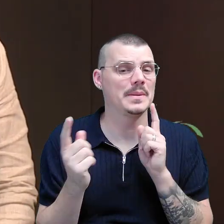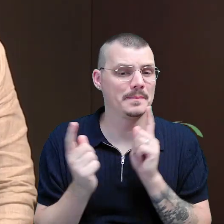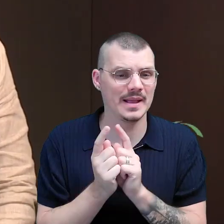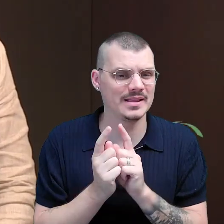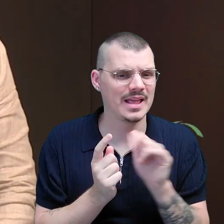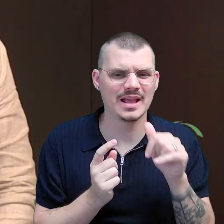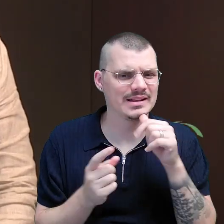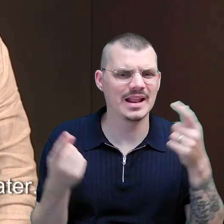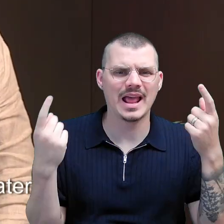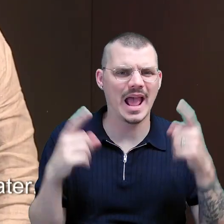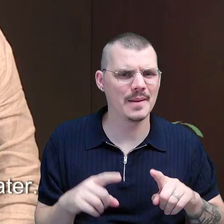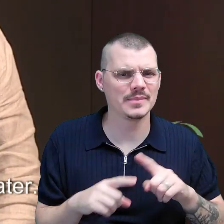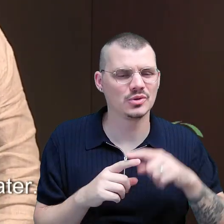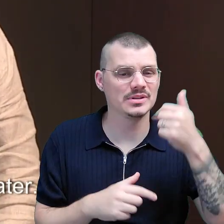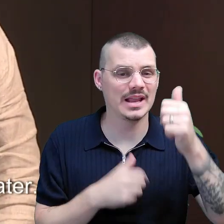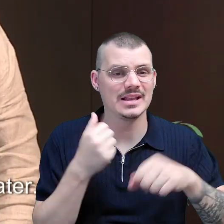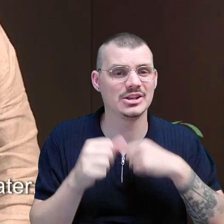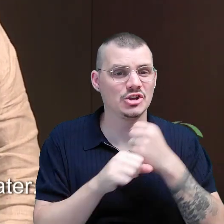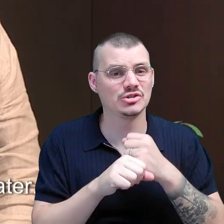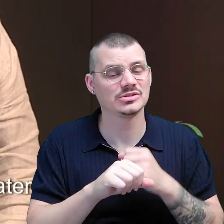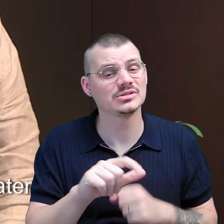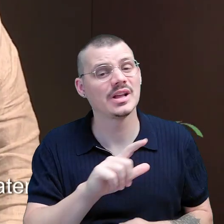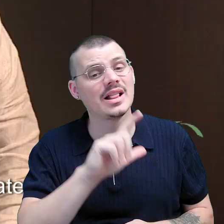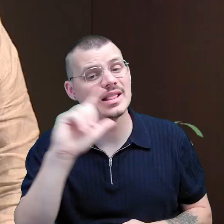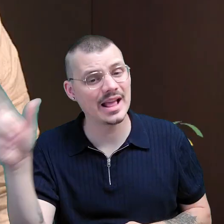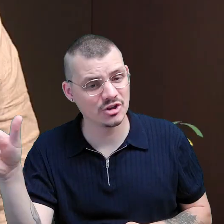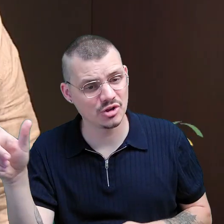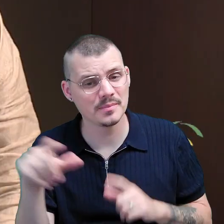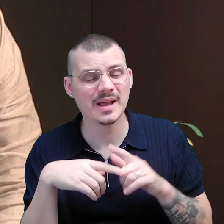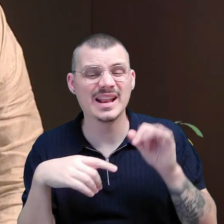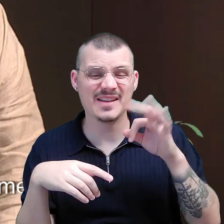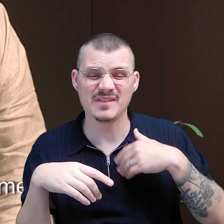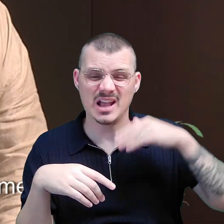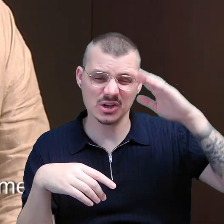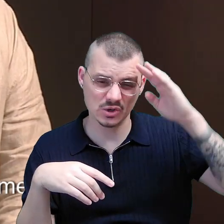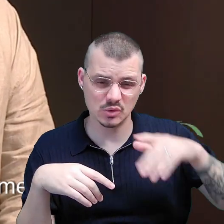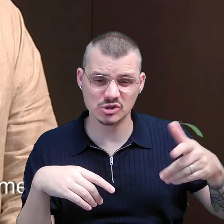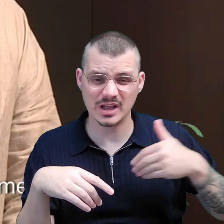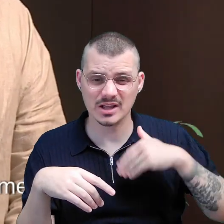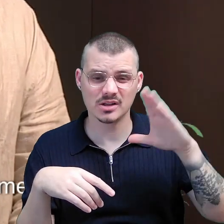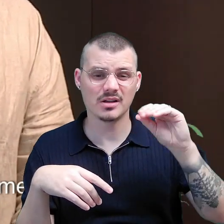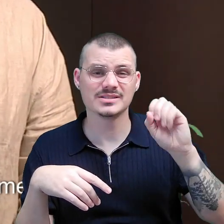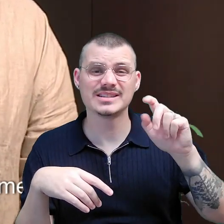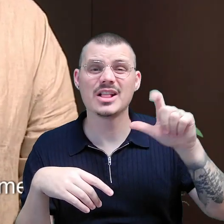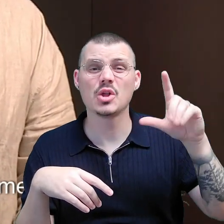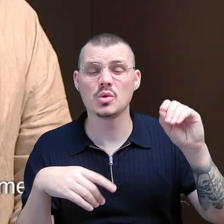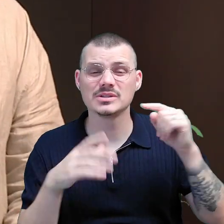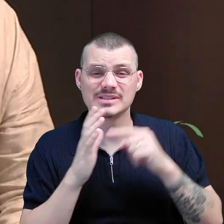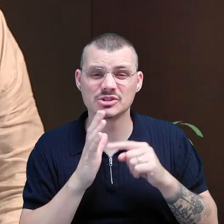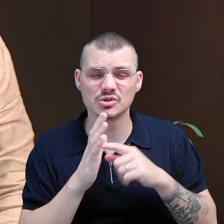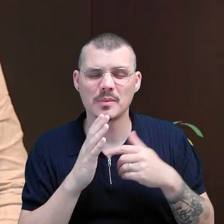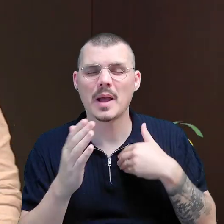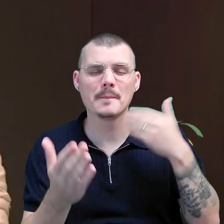I first met her. That didn't happen until about 10 years later. But if I'd known she had Costello